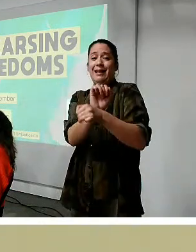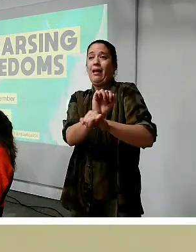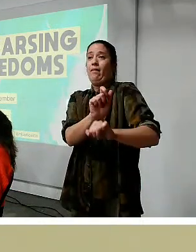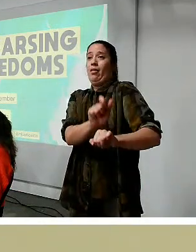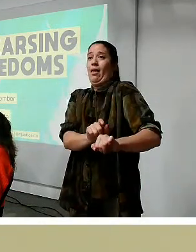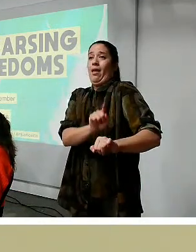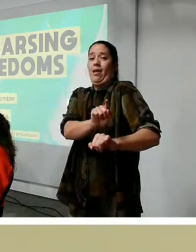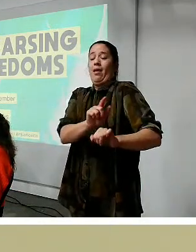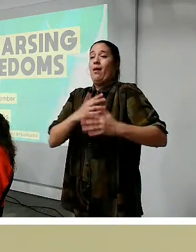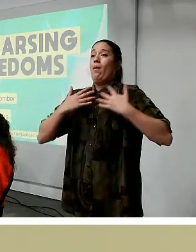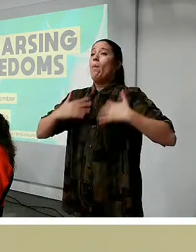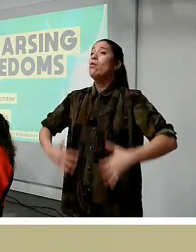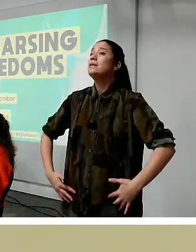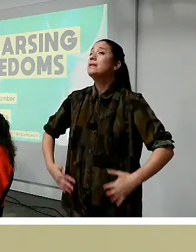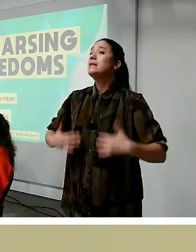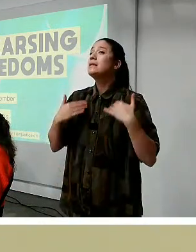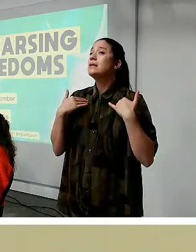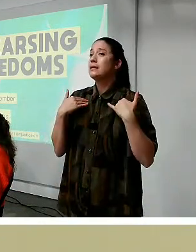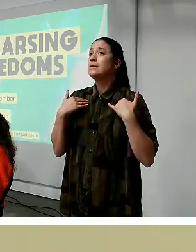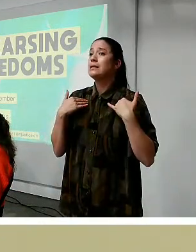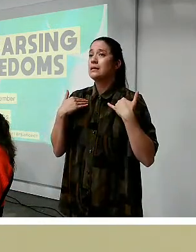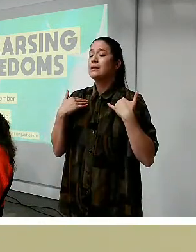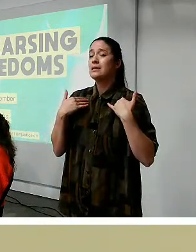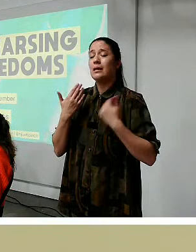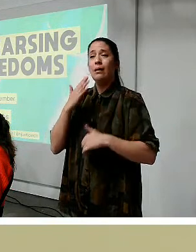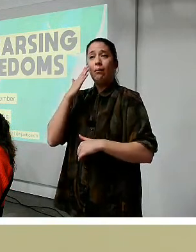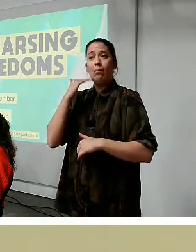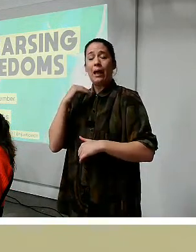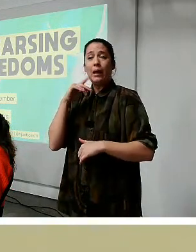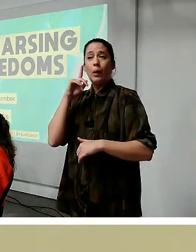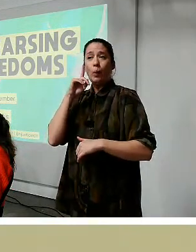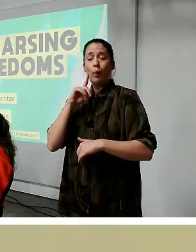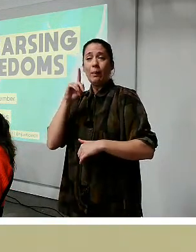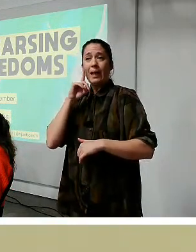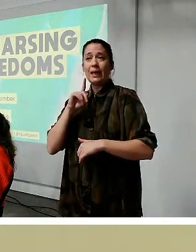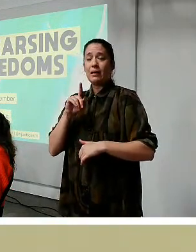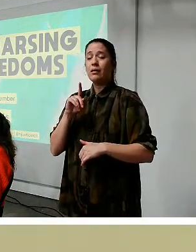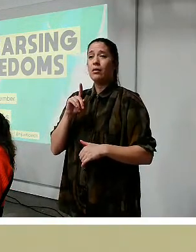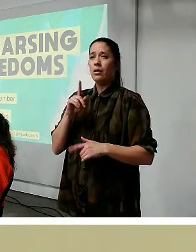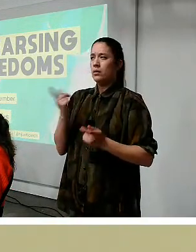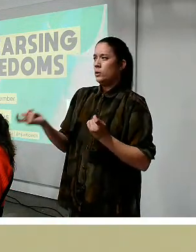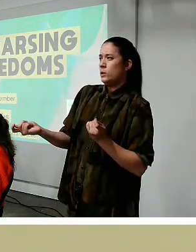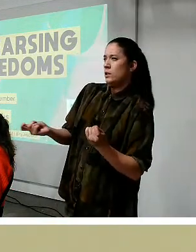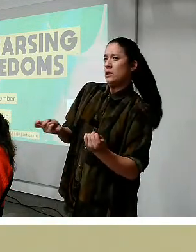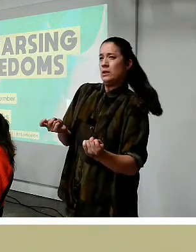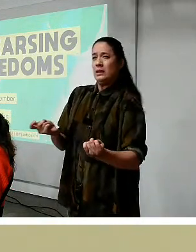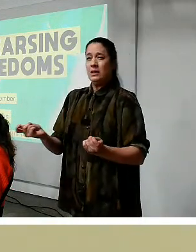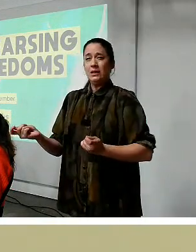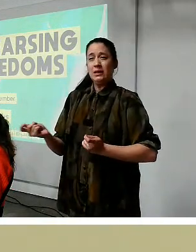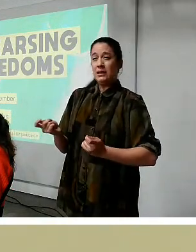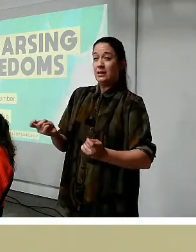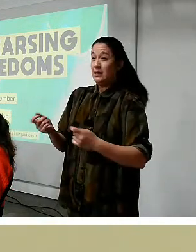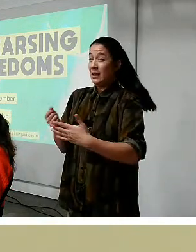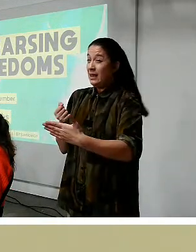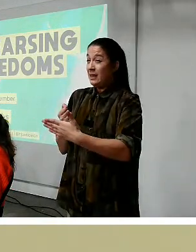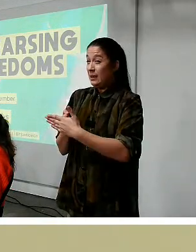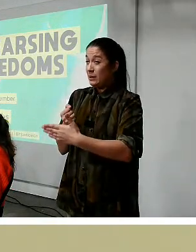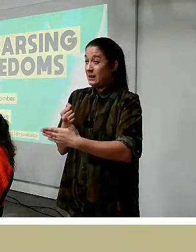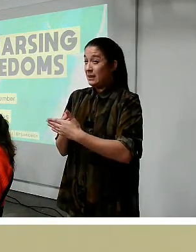despite the limited agency that black women, enslaved black women, had access to,